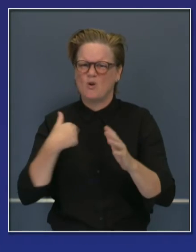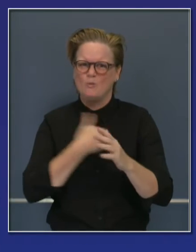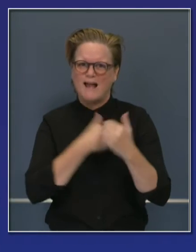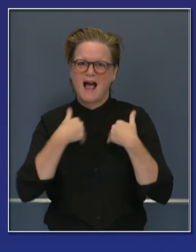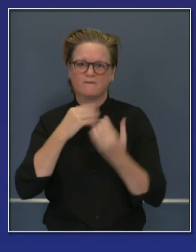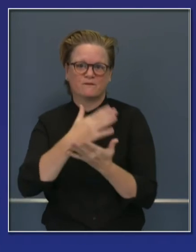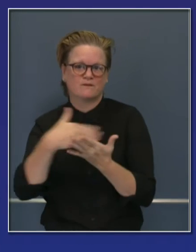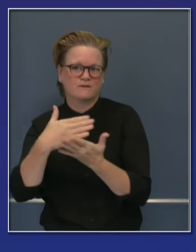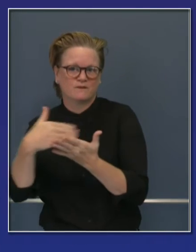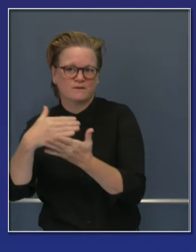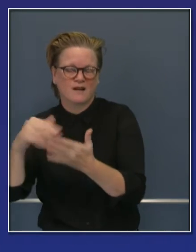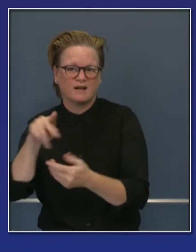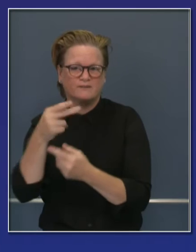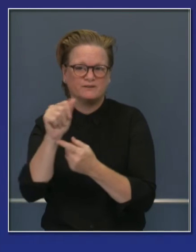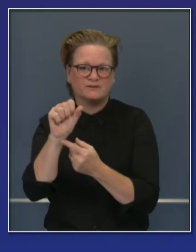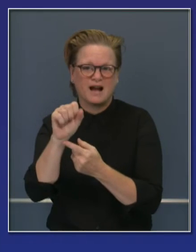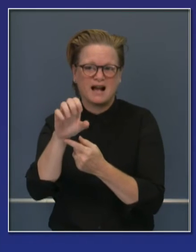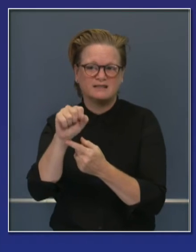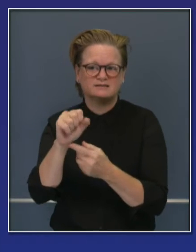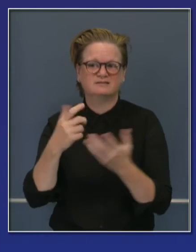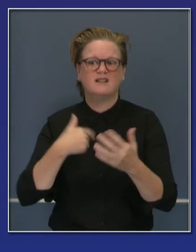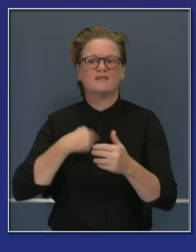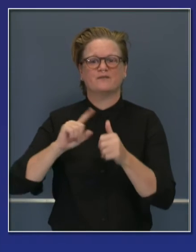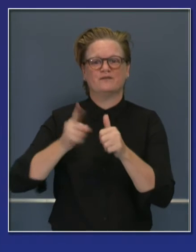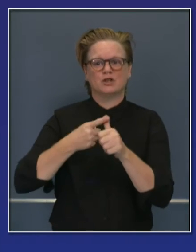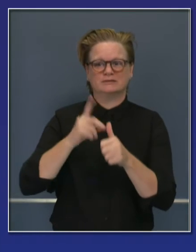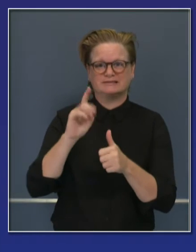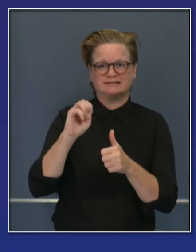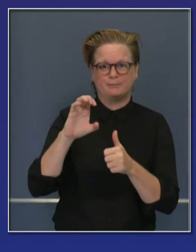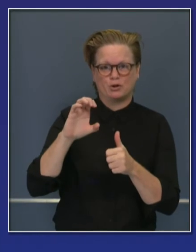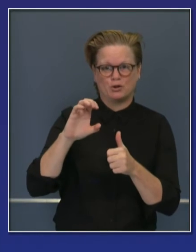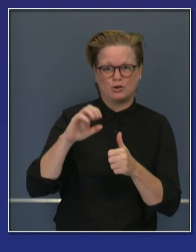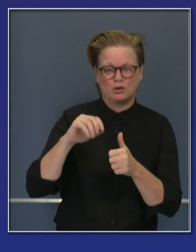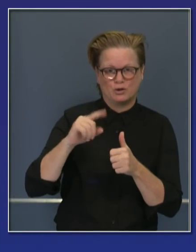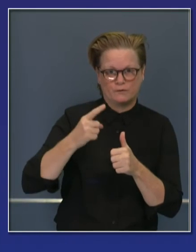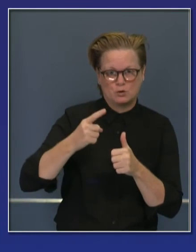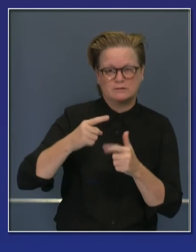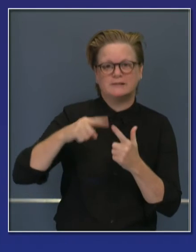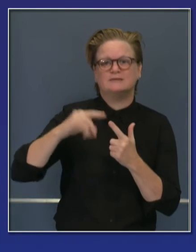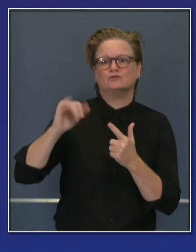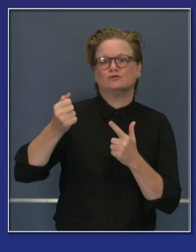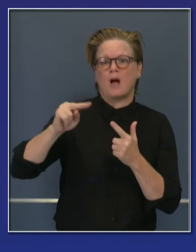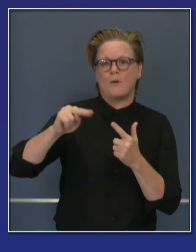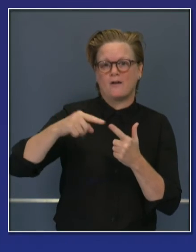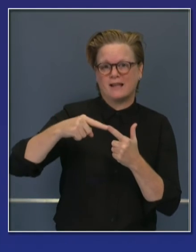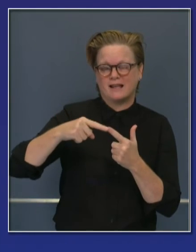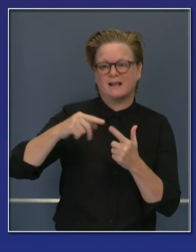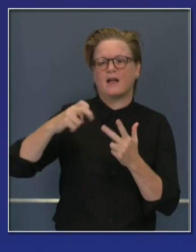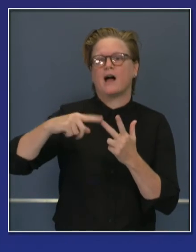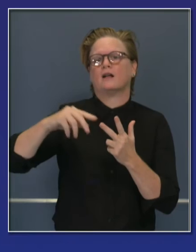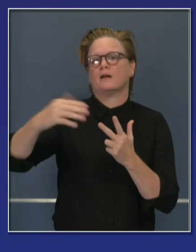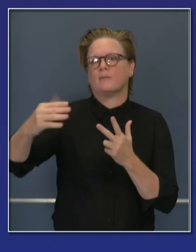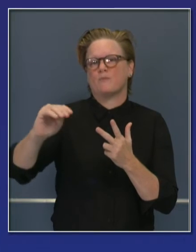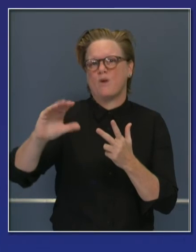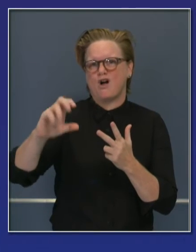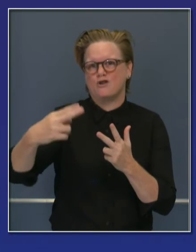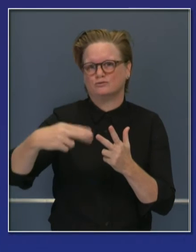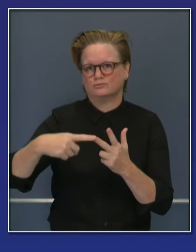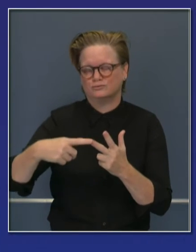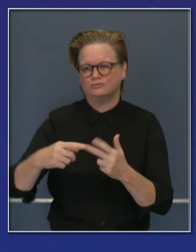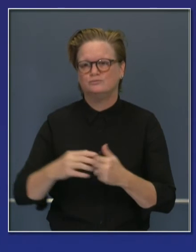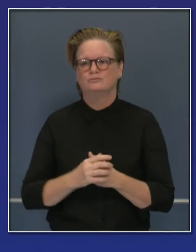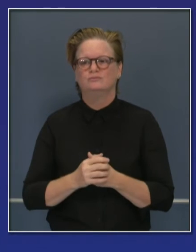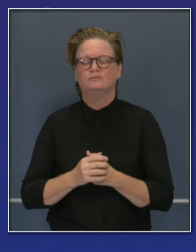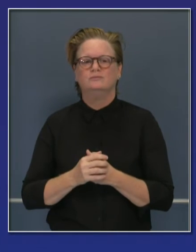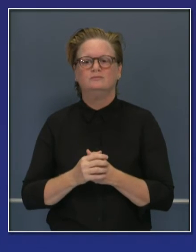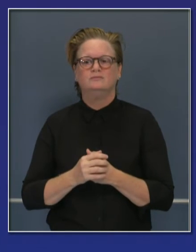as early as December 1st and January. But also it's critical that we lock in with our providers,